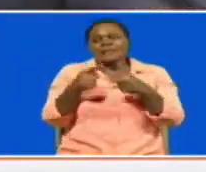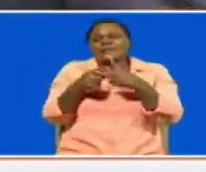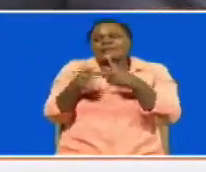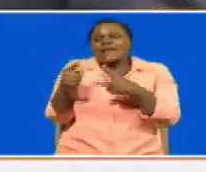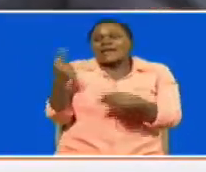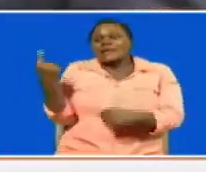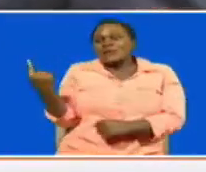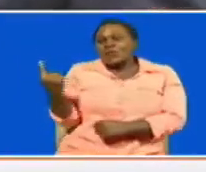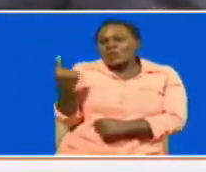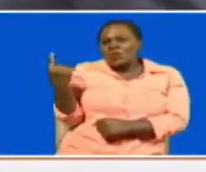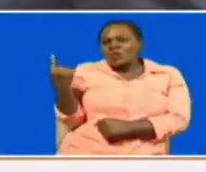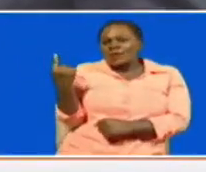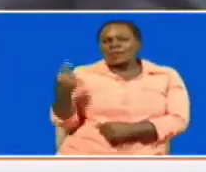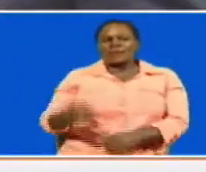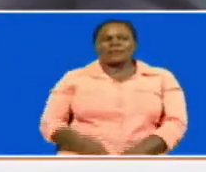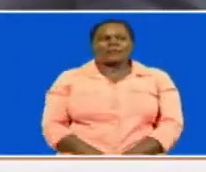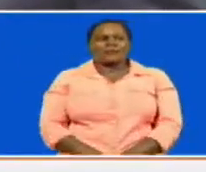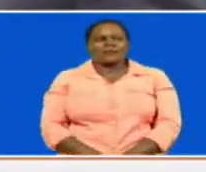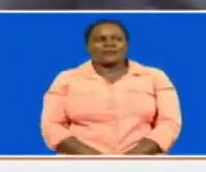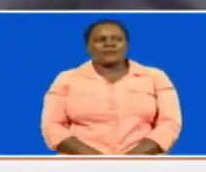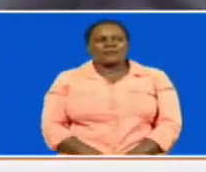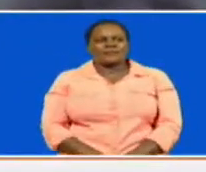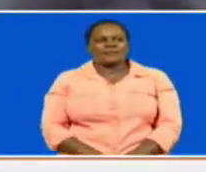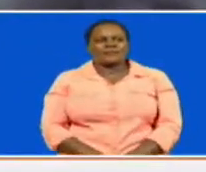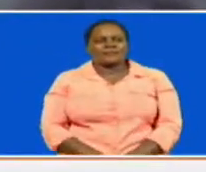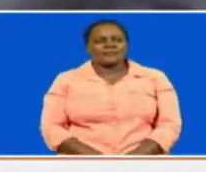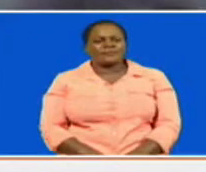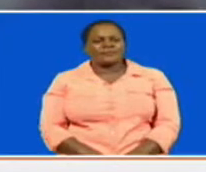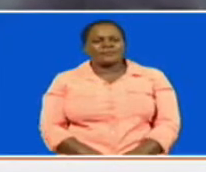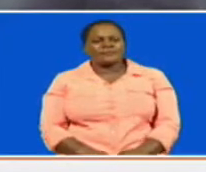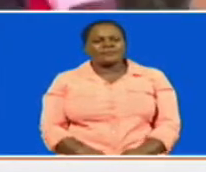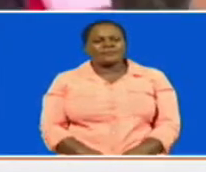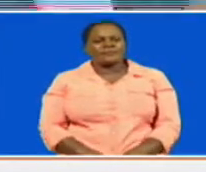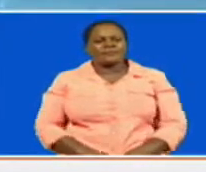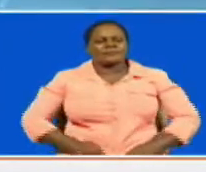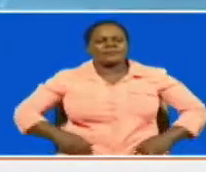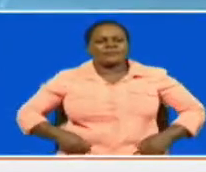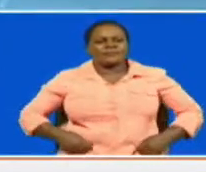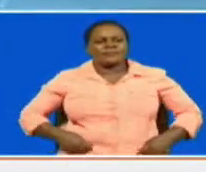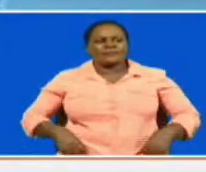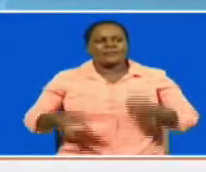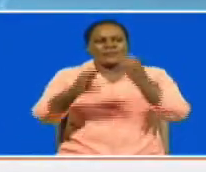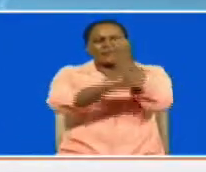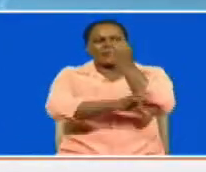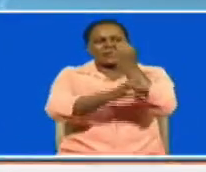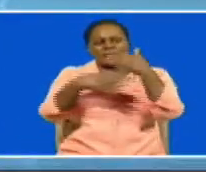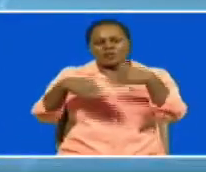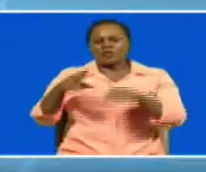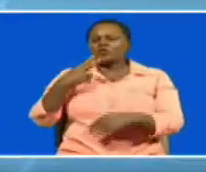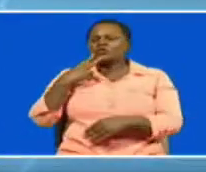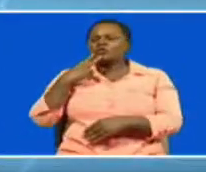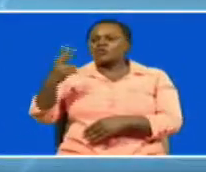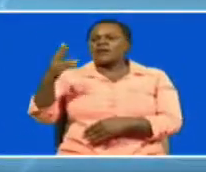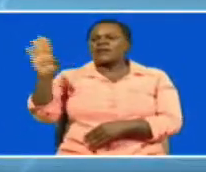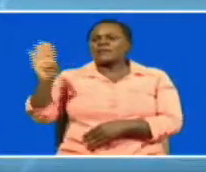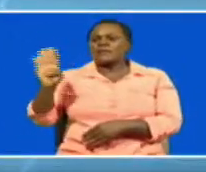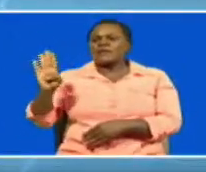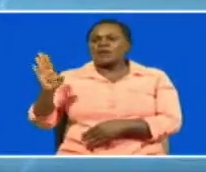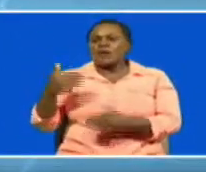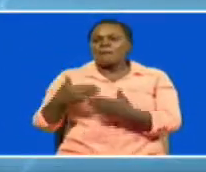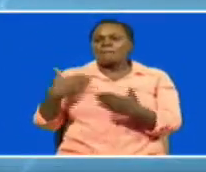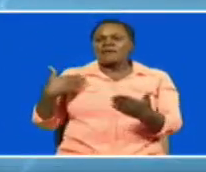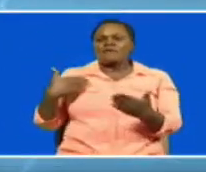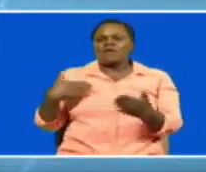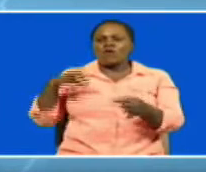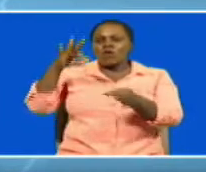beginning. Chris Tero, KTN News, Nairobi. The country lost over 200 billion shillings ahead